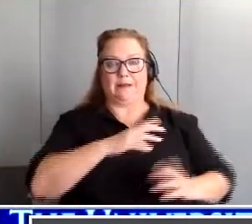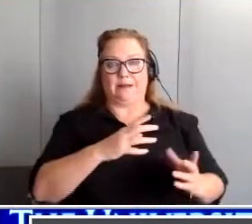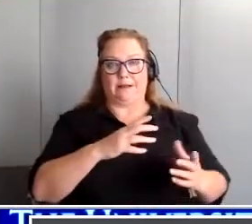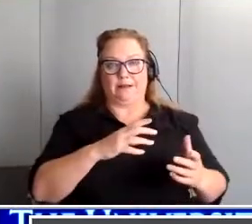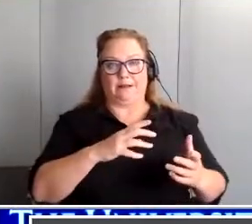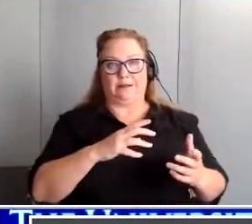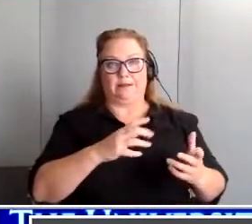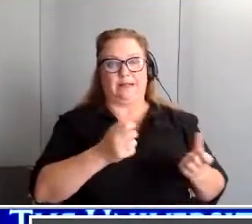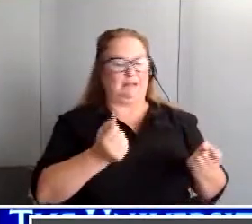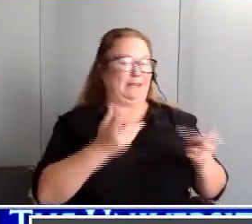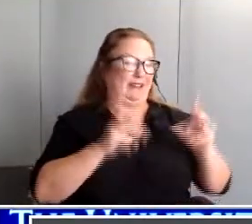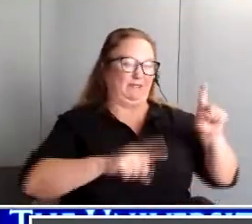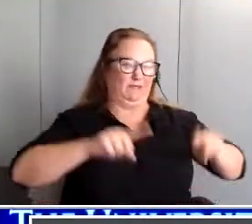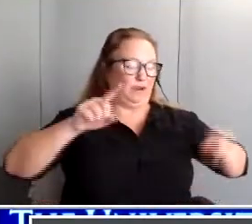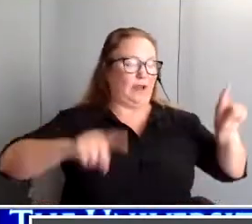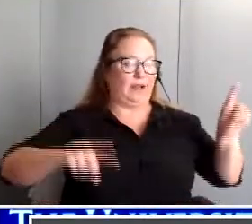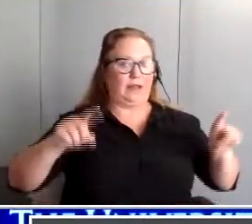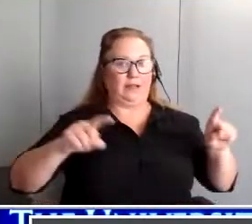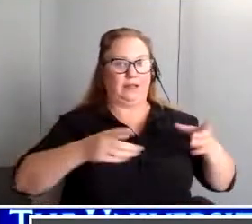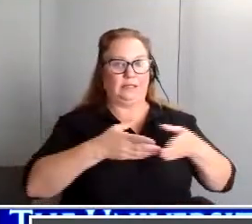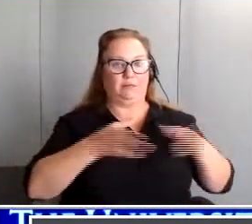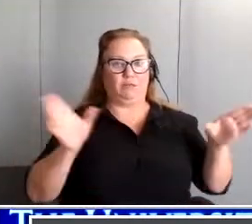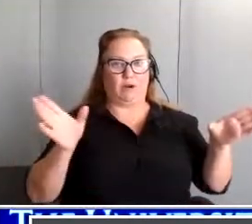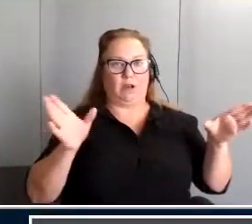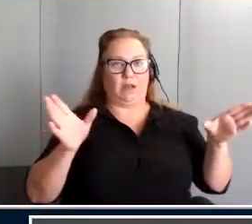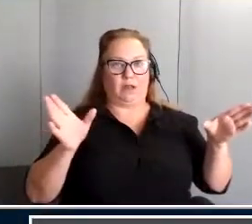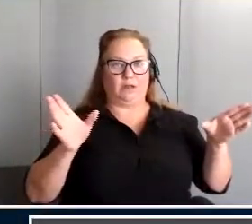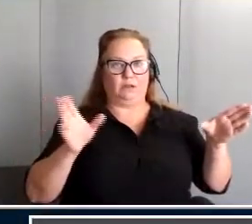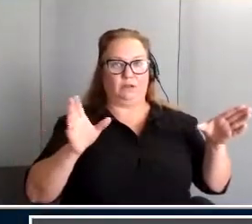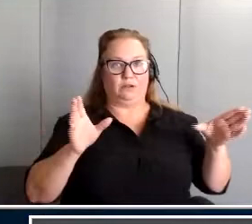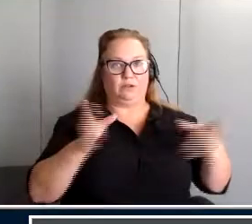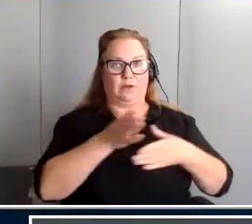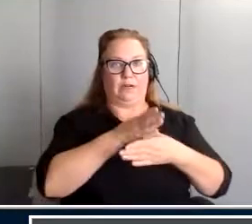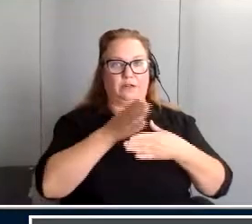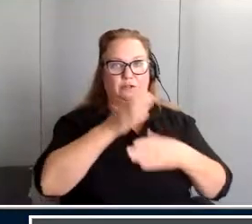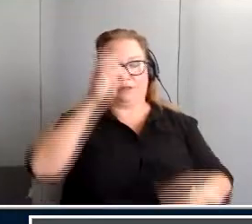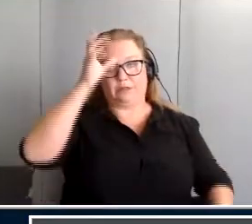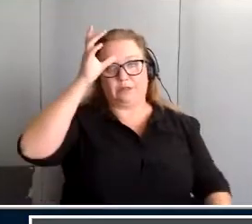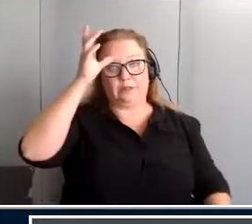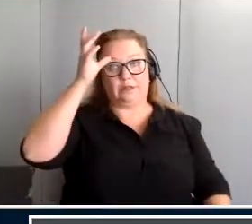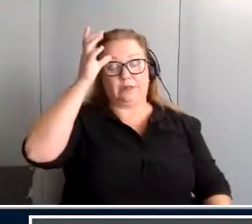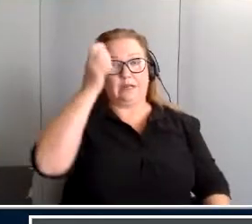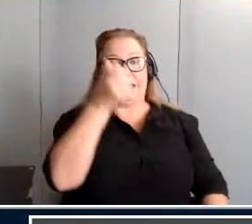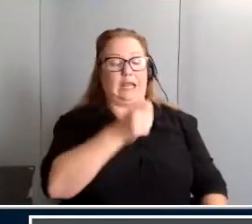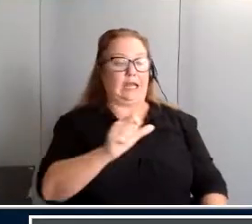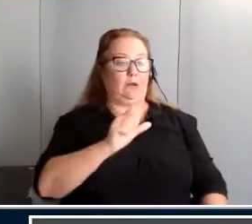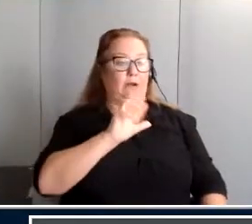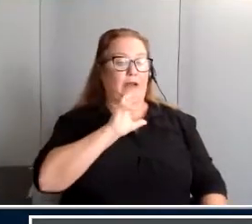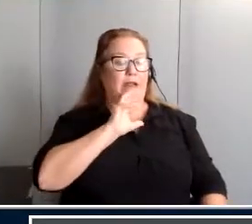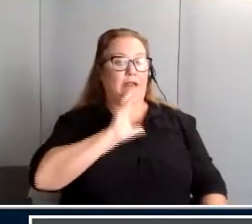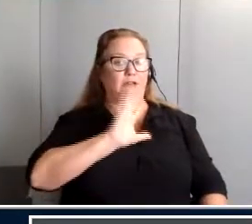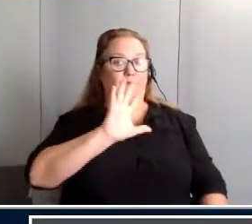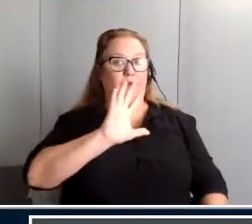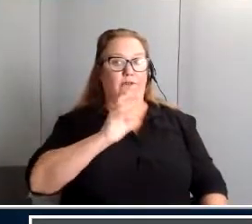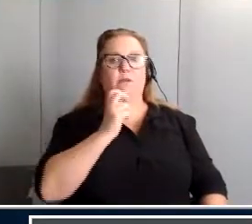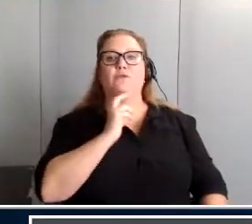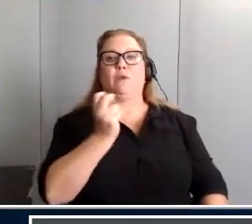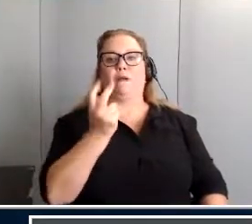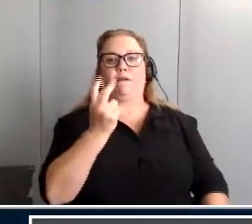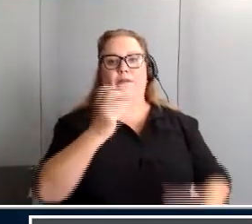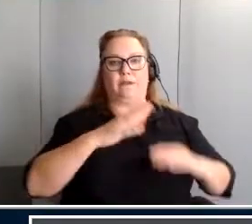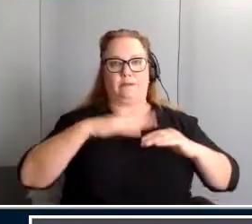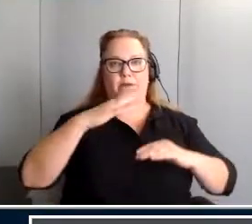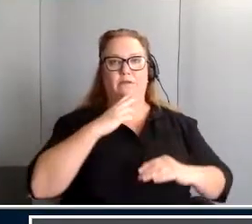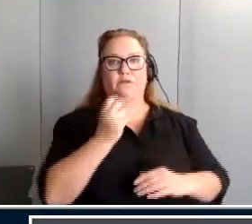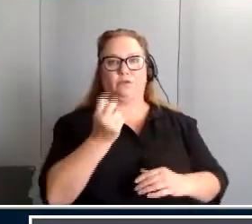lot of different. It's a broad range for sure. Yeah. Really, anybody 5 years and older, right? Yeah, 12 years and older. Yep. I mean. Well, Absolutely.